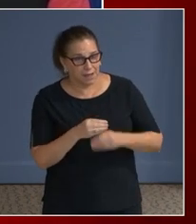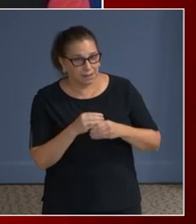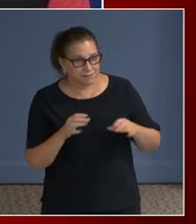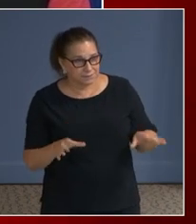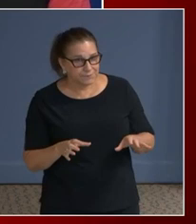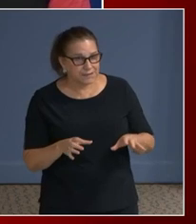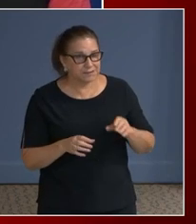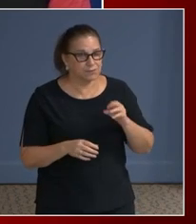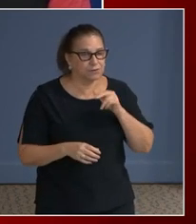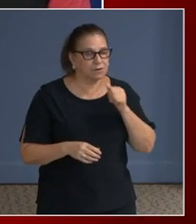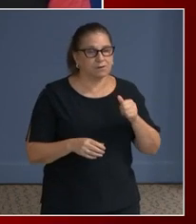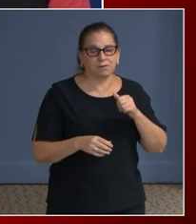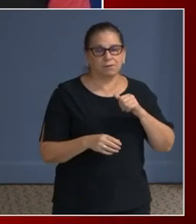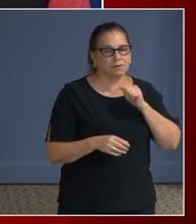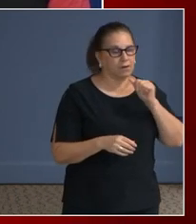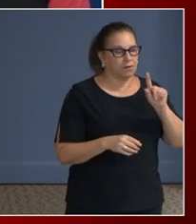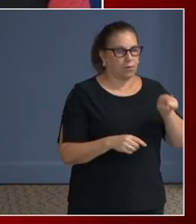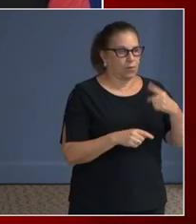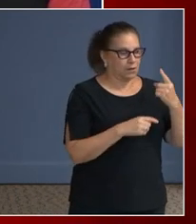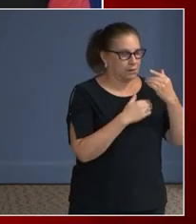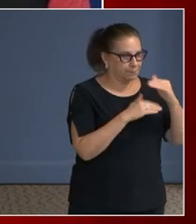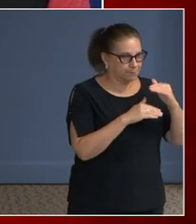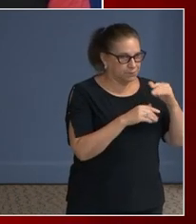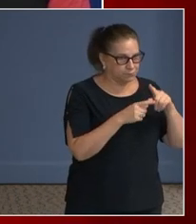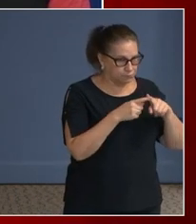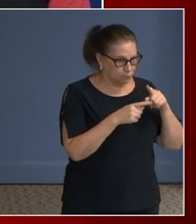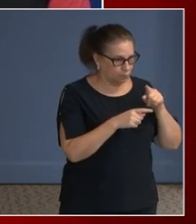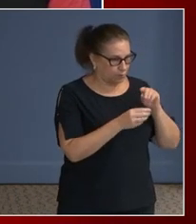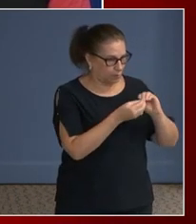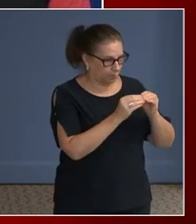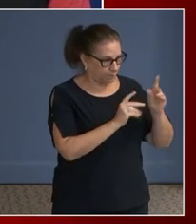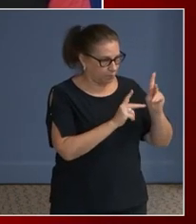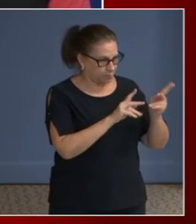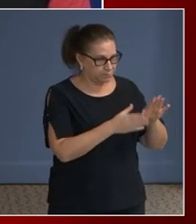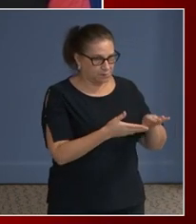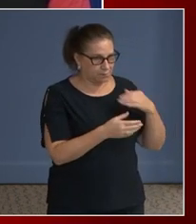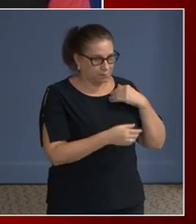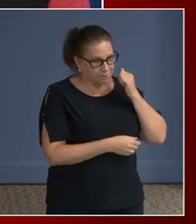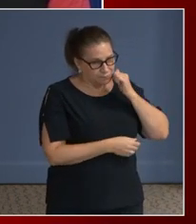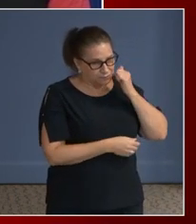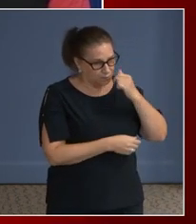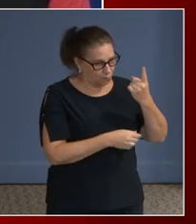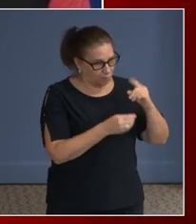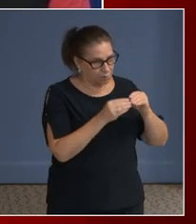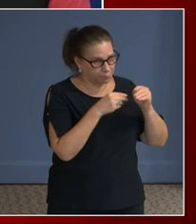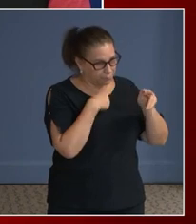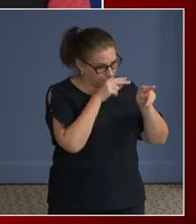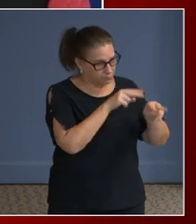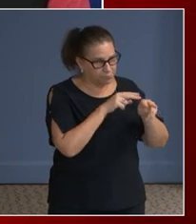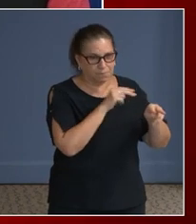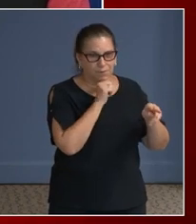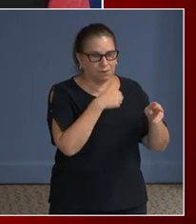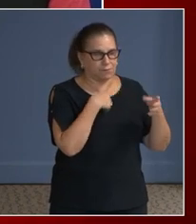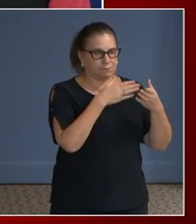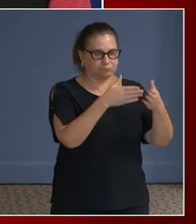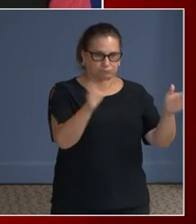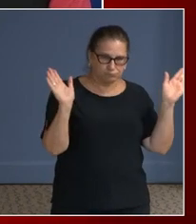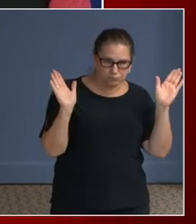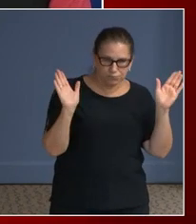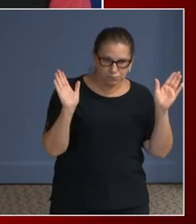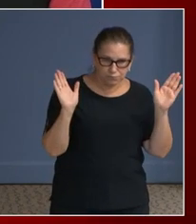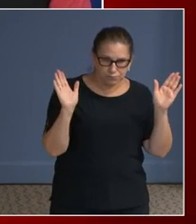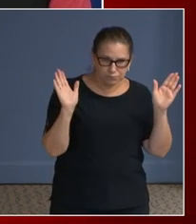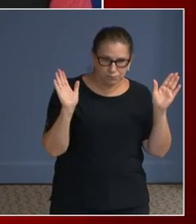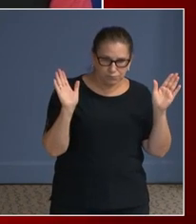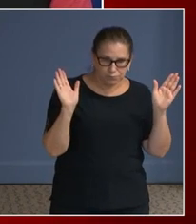of deaths that we are seeing. So we will not be using the number of deaths in the district as an indicator by which we